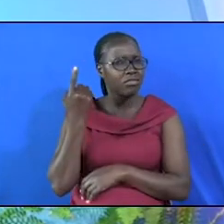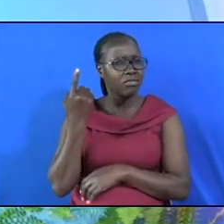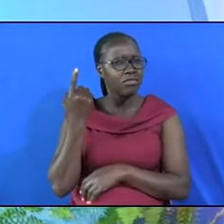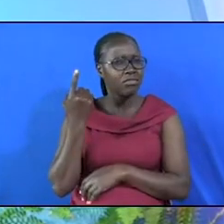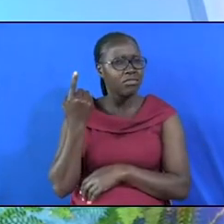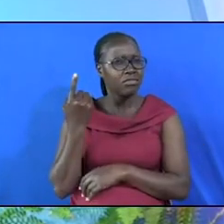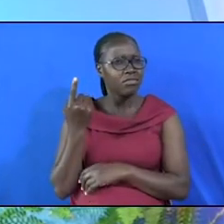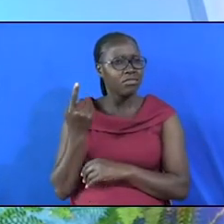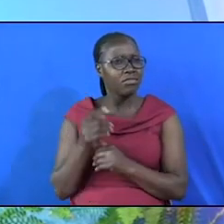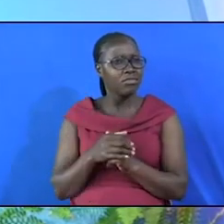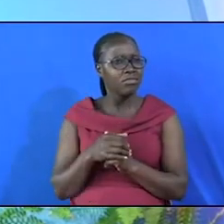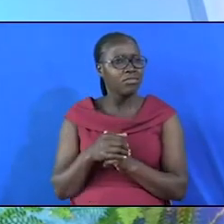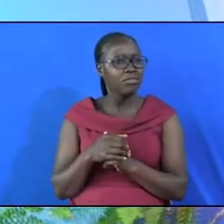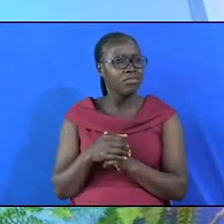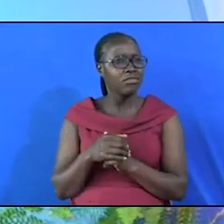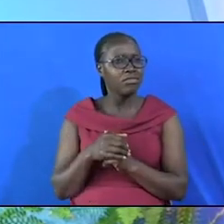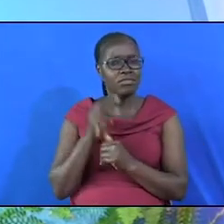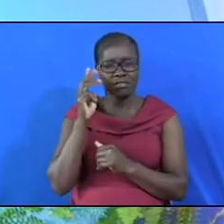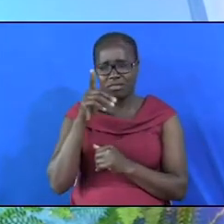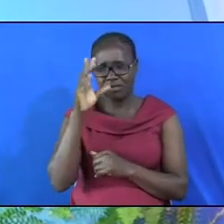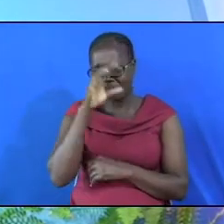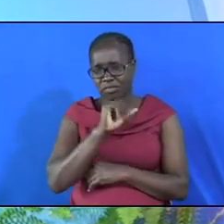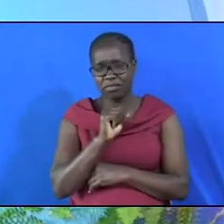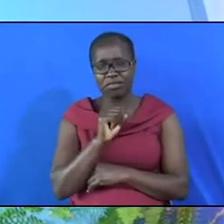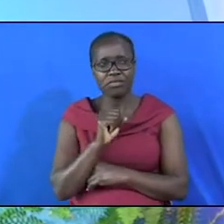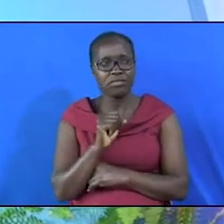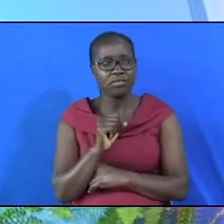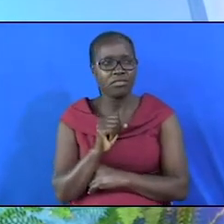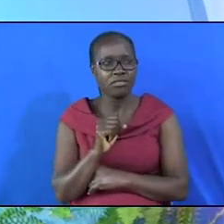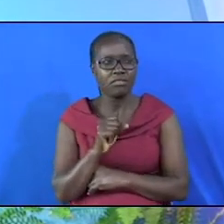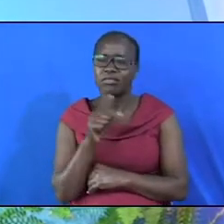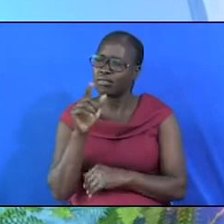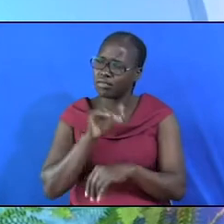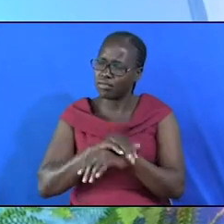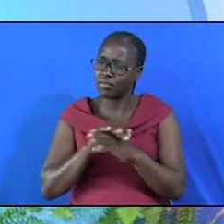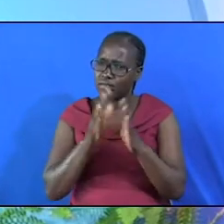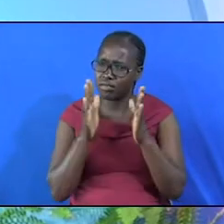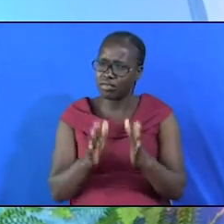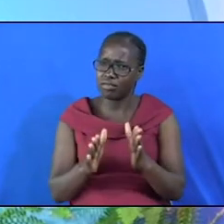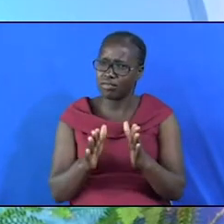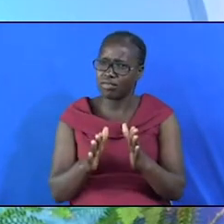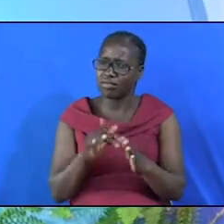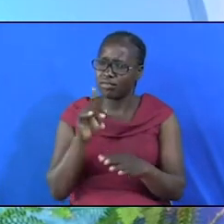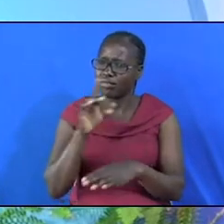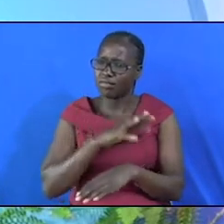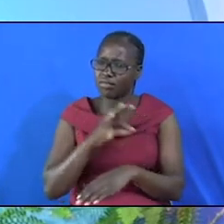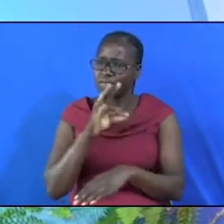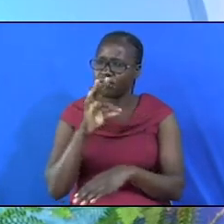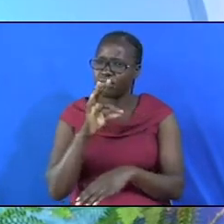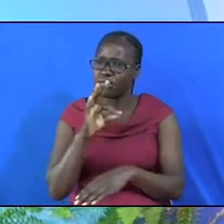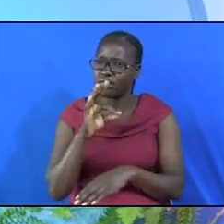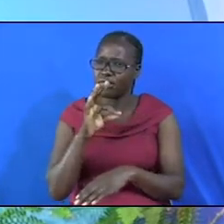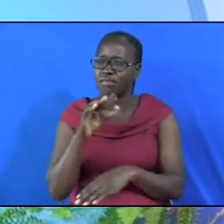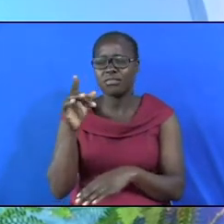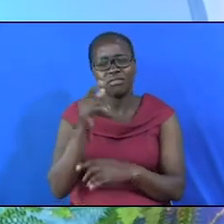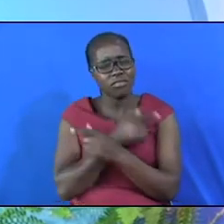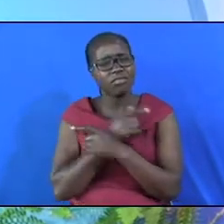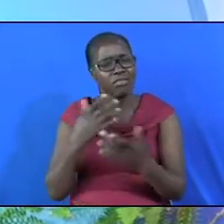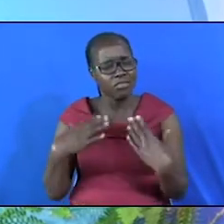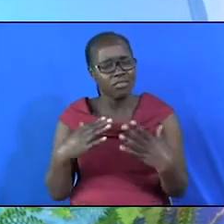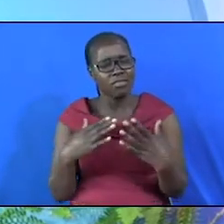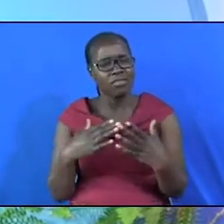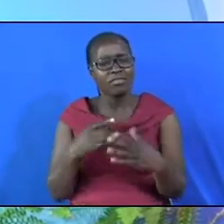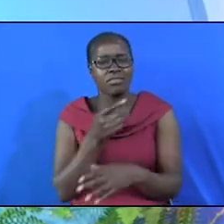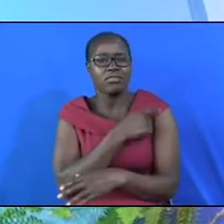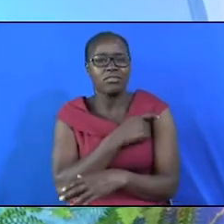you're with me, say amen. Will you be missed? Are you a good person? Are you spiritual? Do you love people? Do